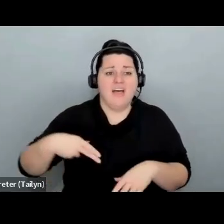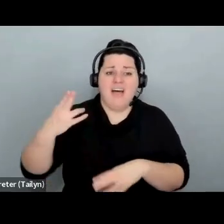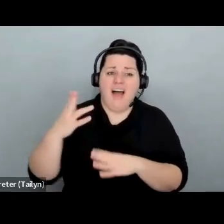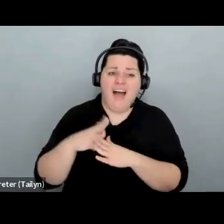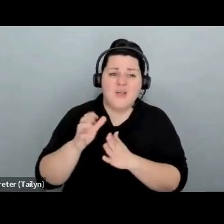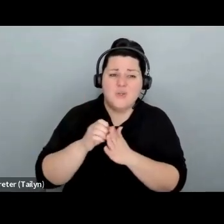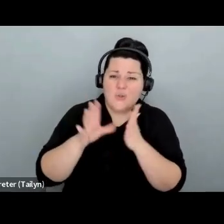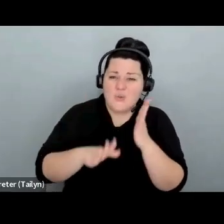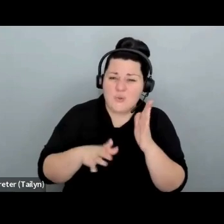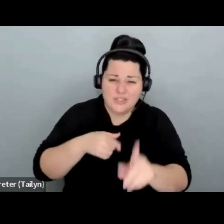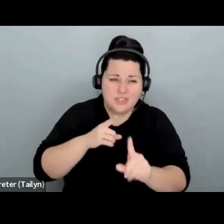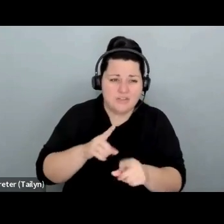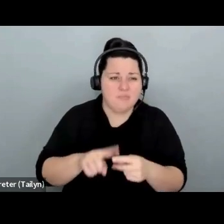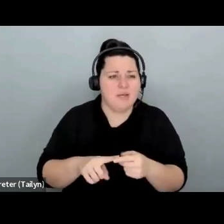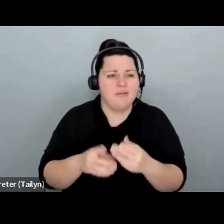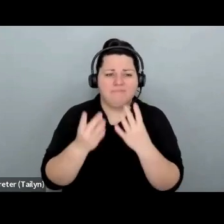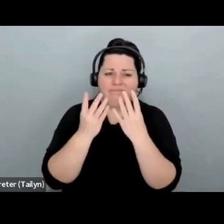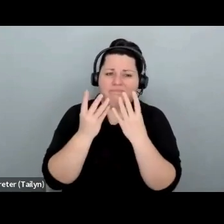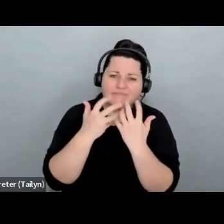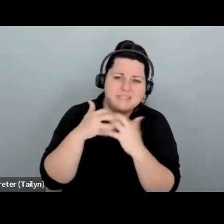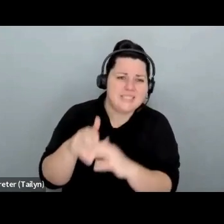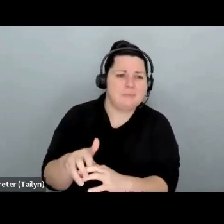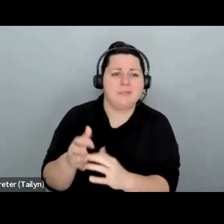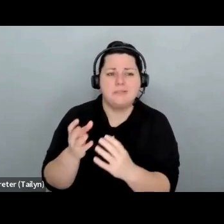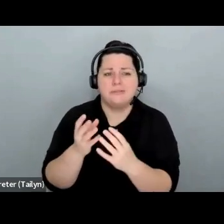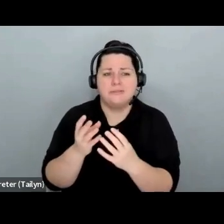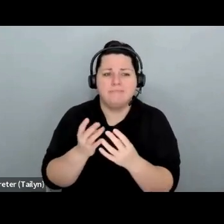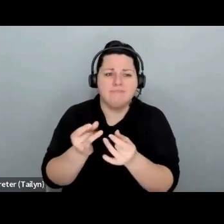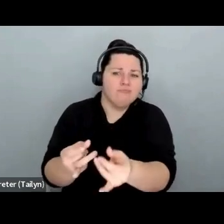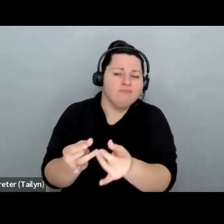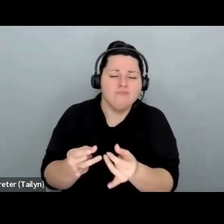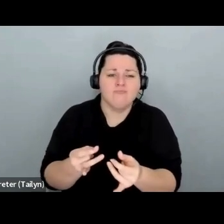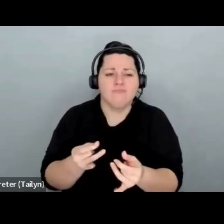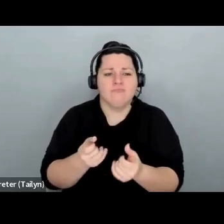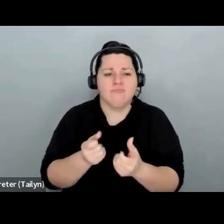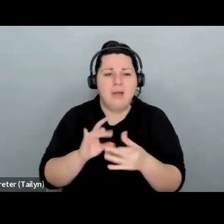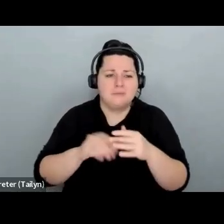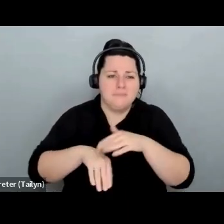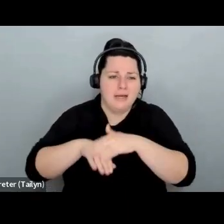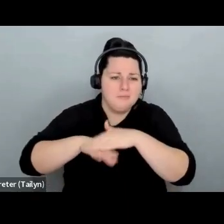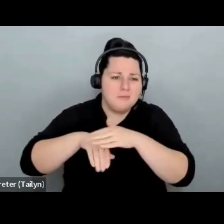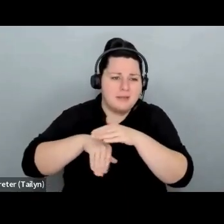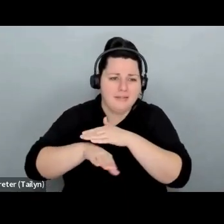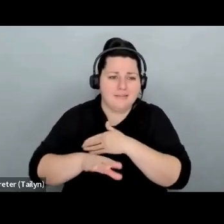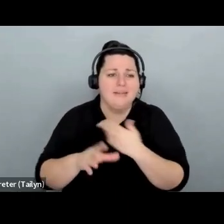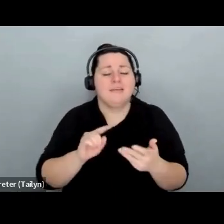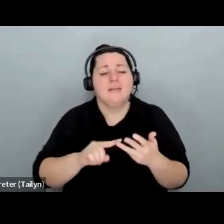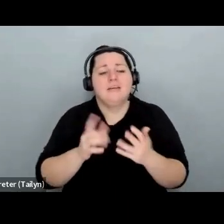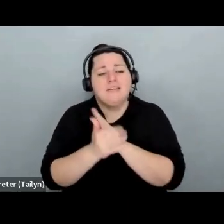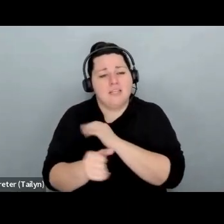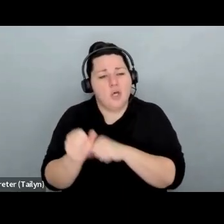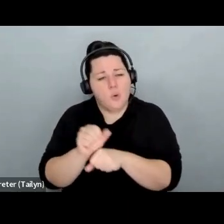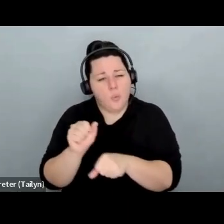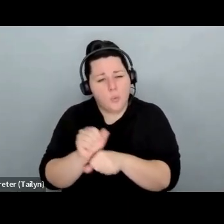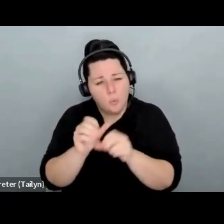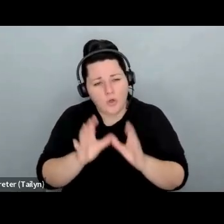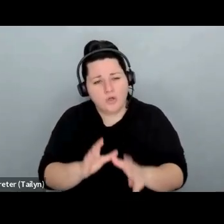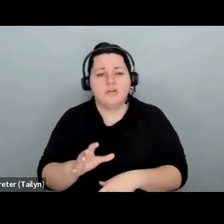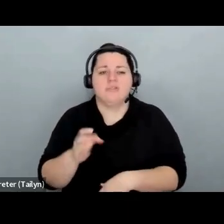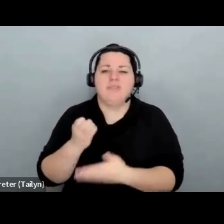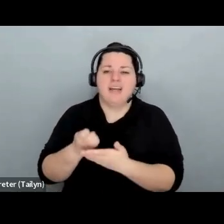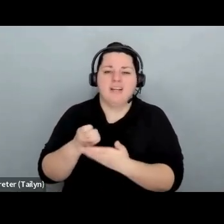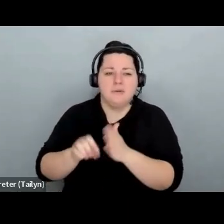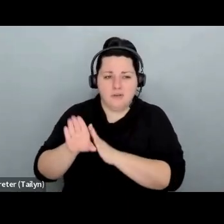achievement, seamless articulation and maximum access, skilled workforce and economic development, and quality,